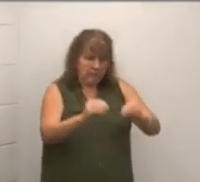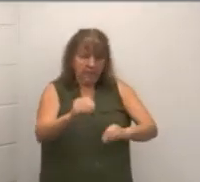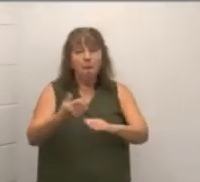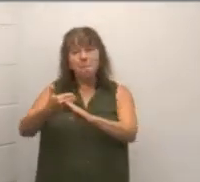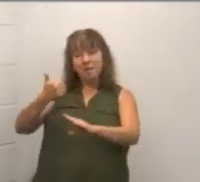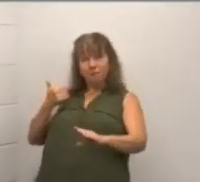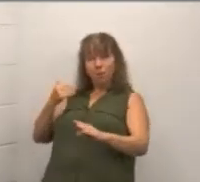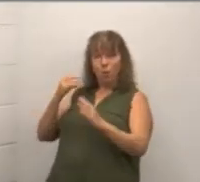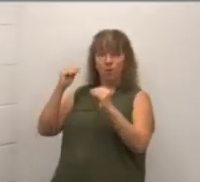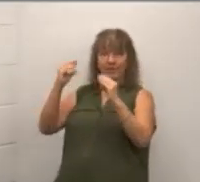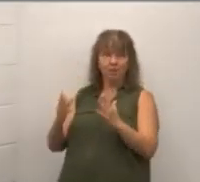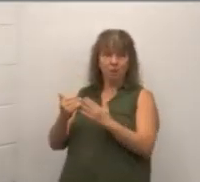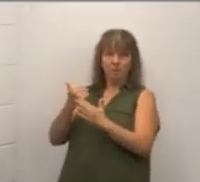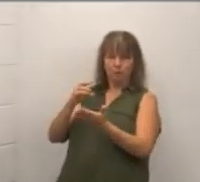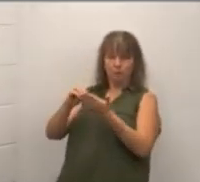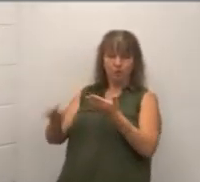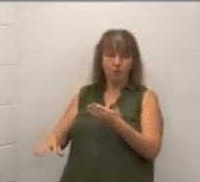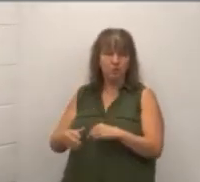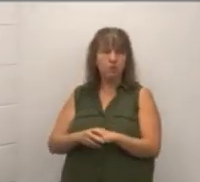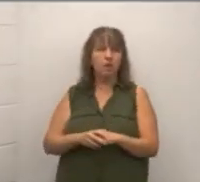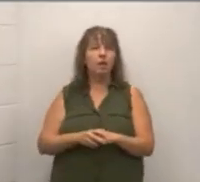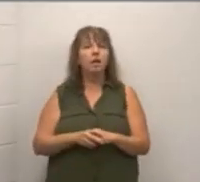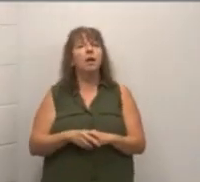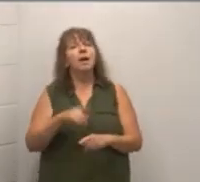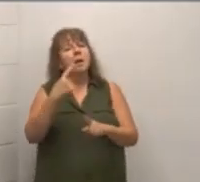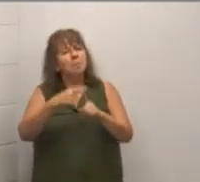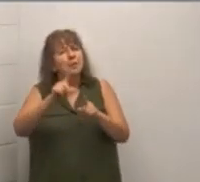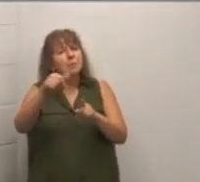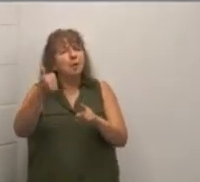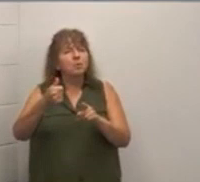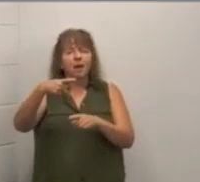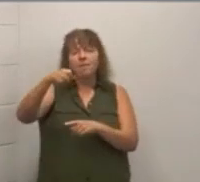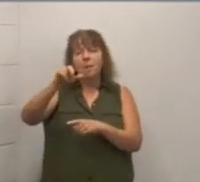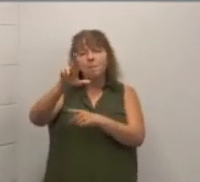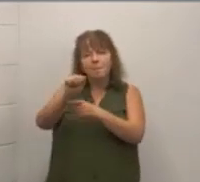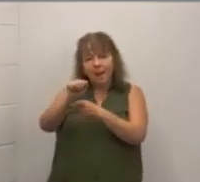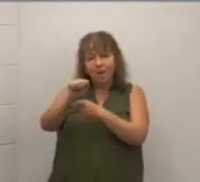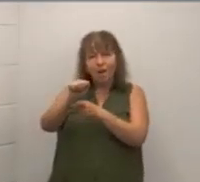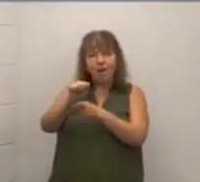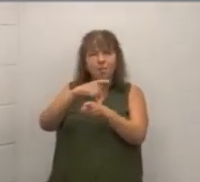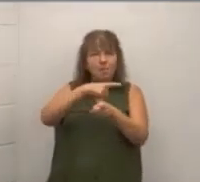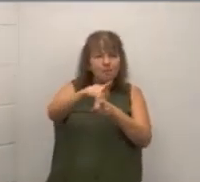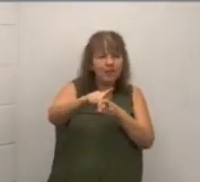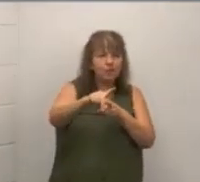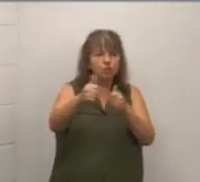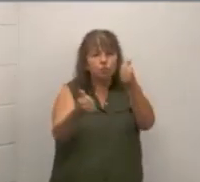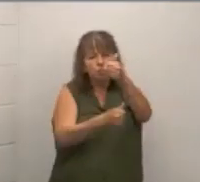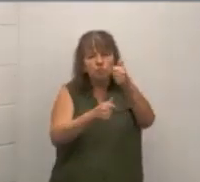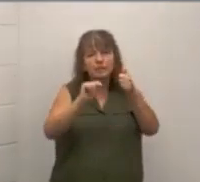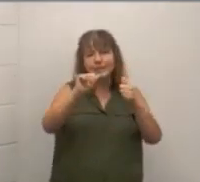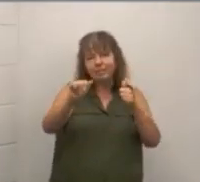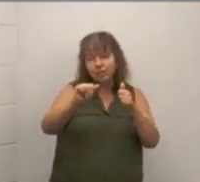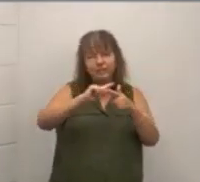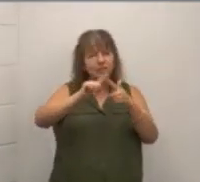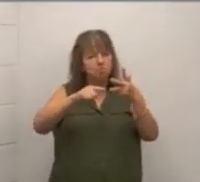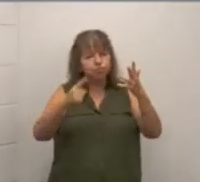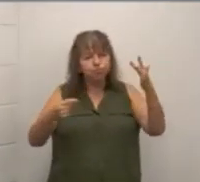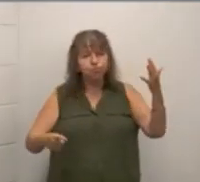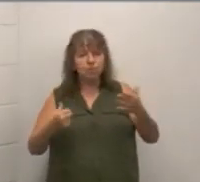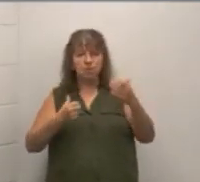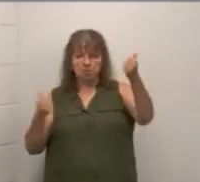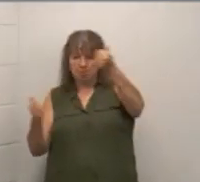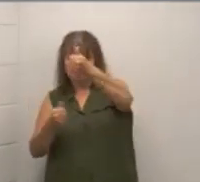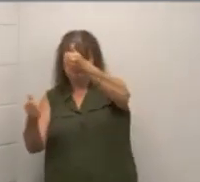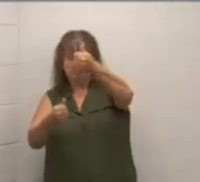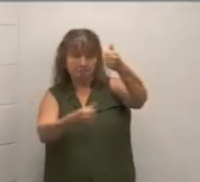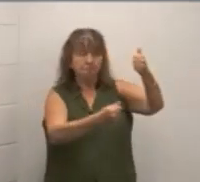the capability to use paraprofessionals and assign staff in creative ways, which has been a remarkable